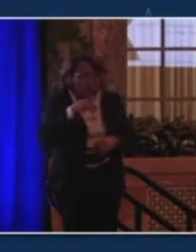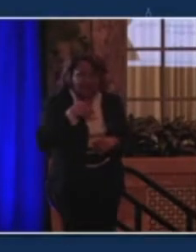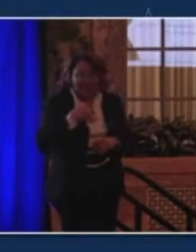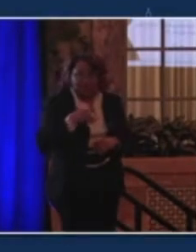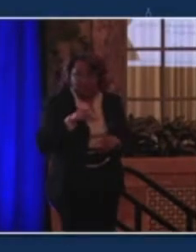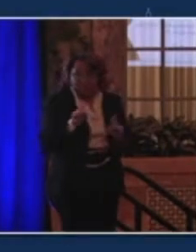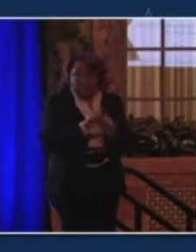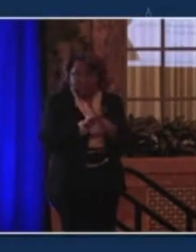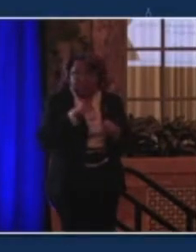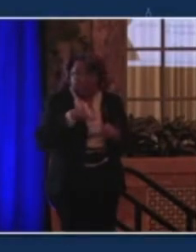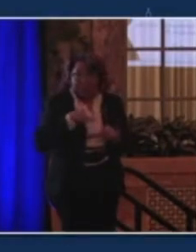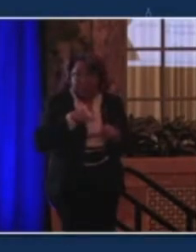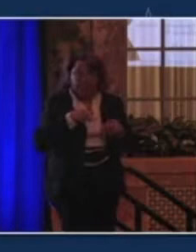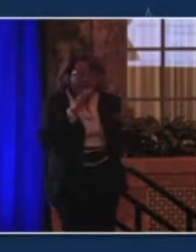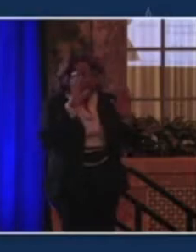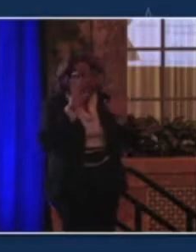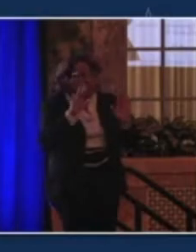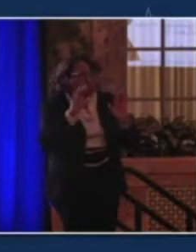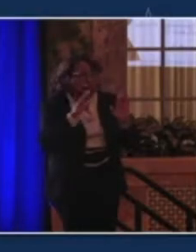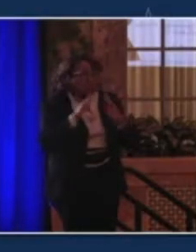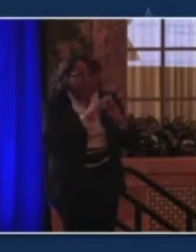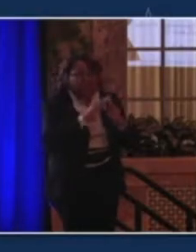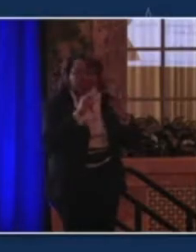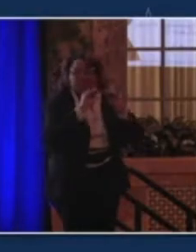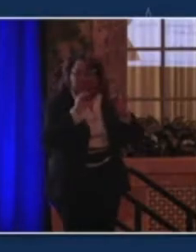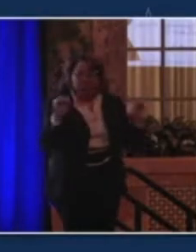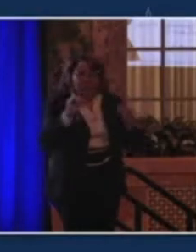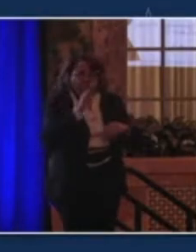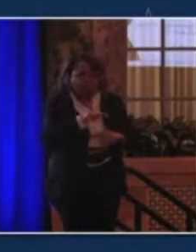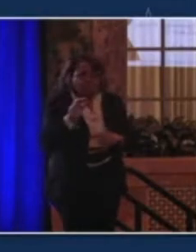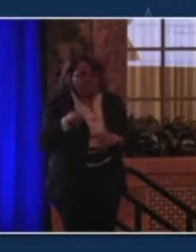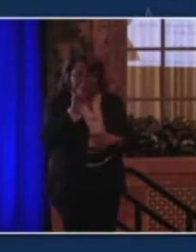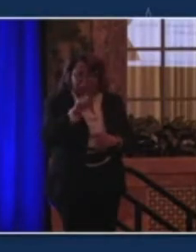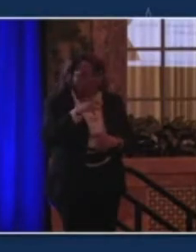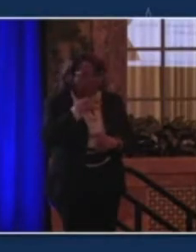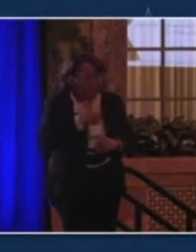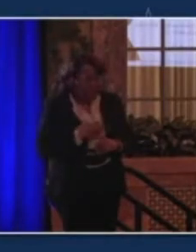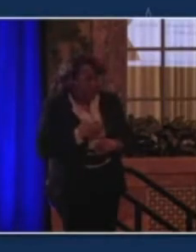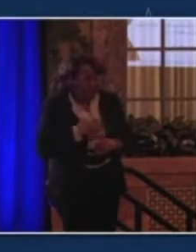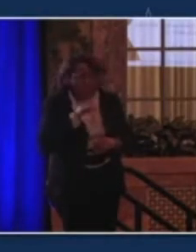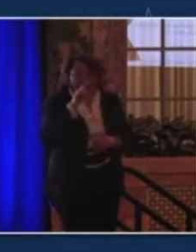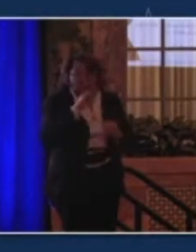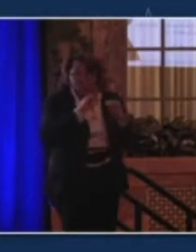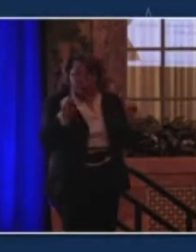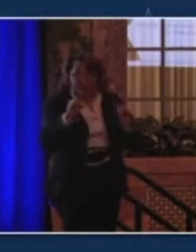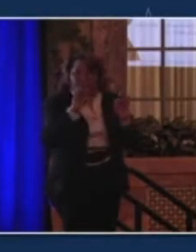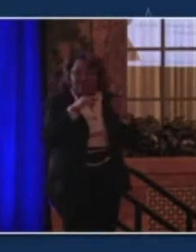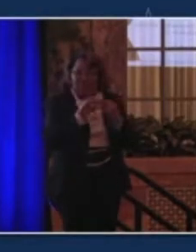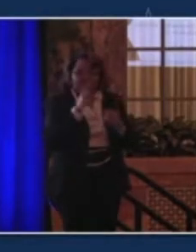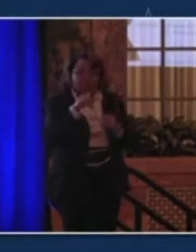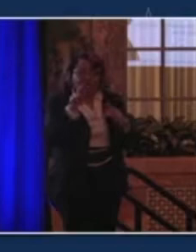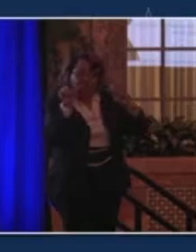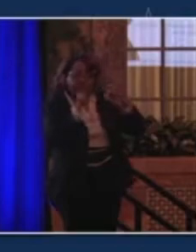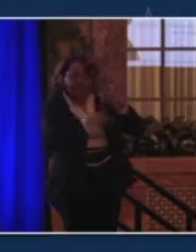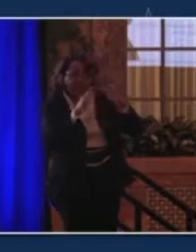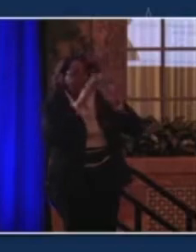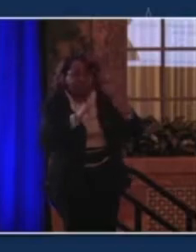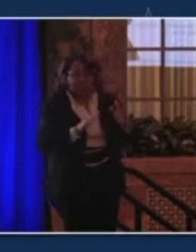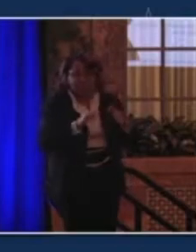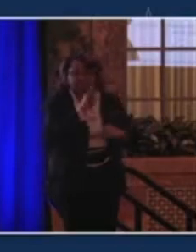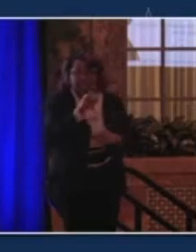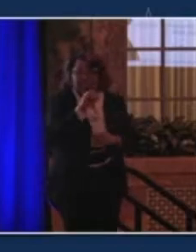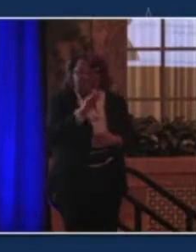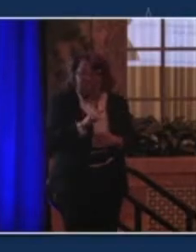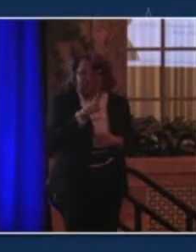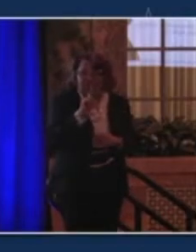in a great global city, no child should be hungry, no family should lack housing, and jobs should be